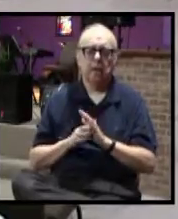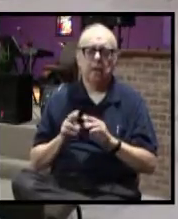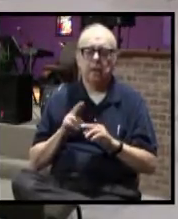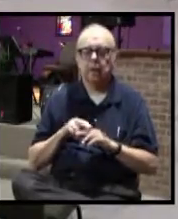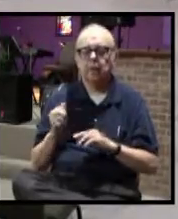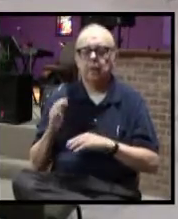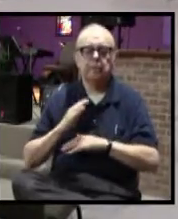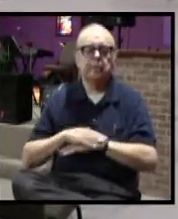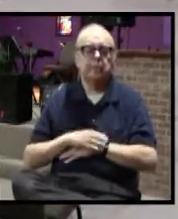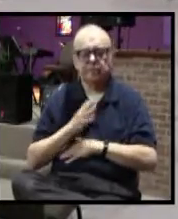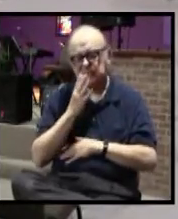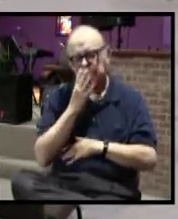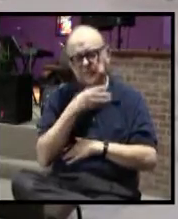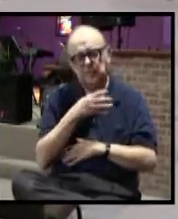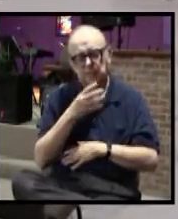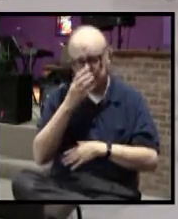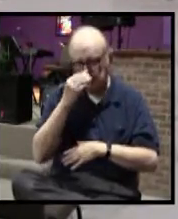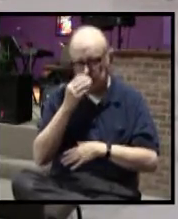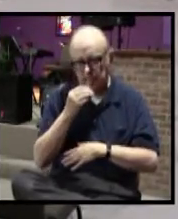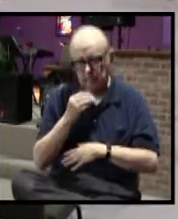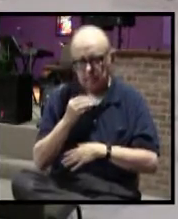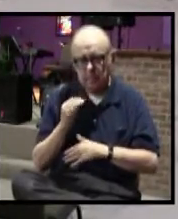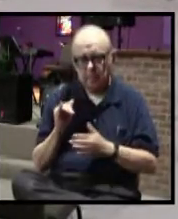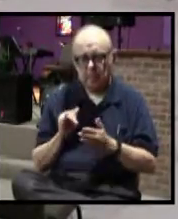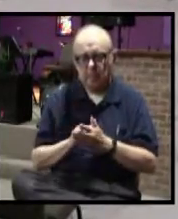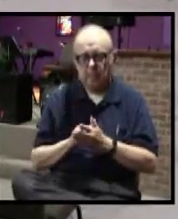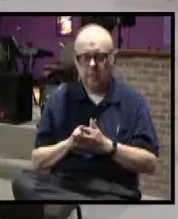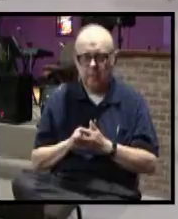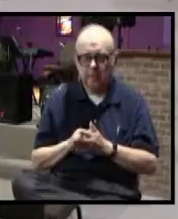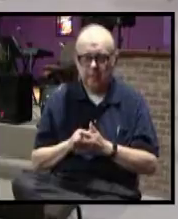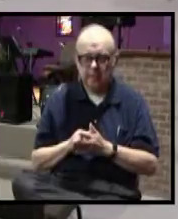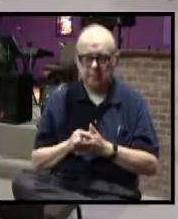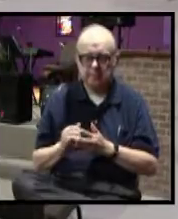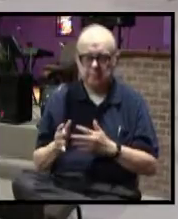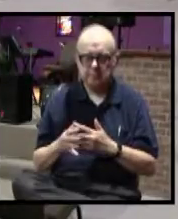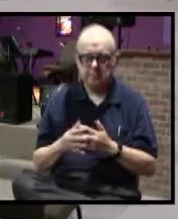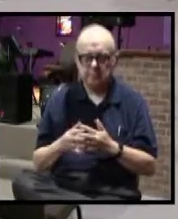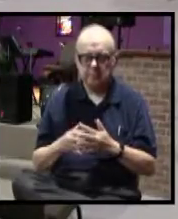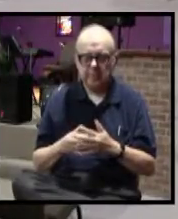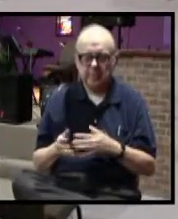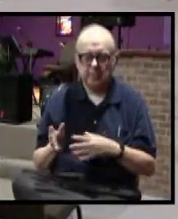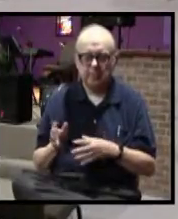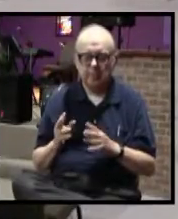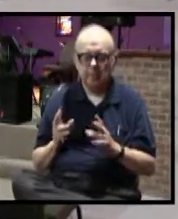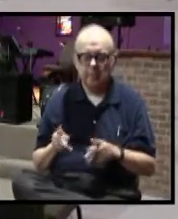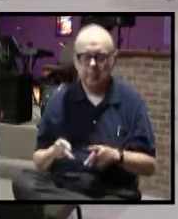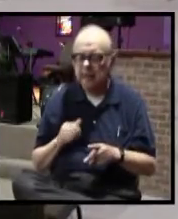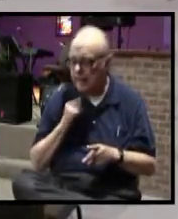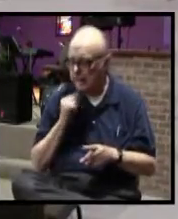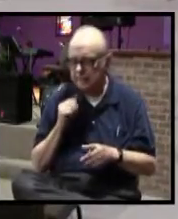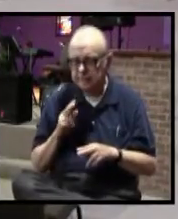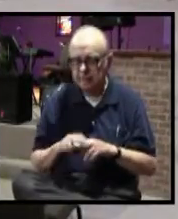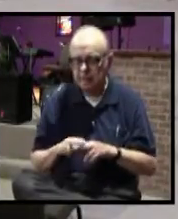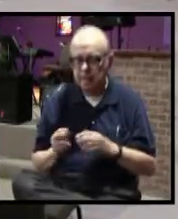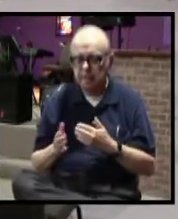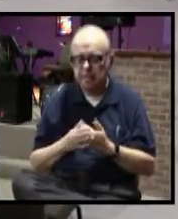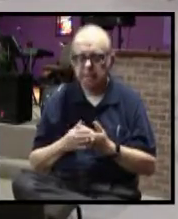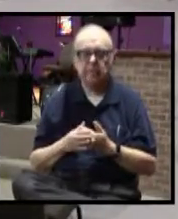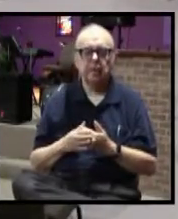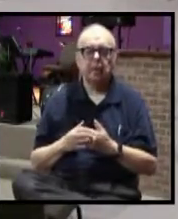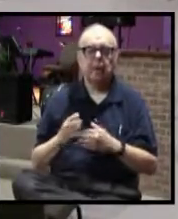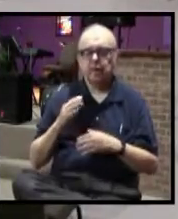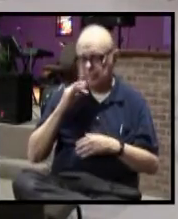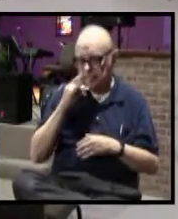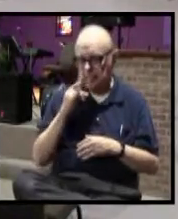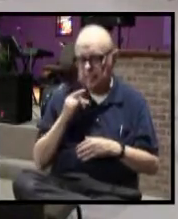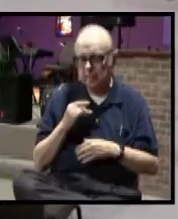They're in the picture sitting at other tables ignoring him. If that football player had not sat down next to that child, if it